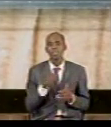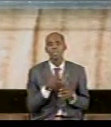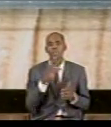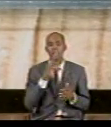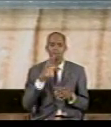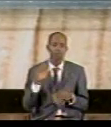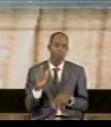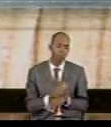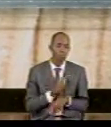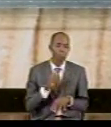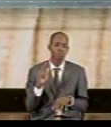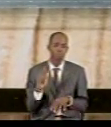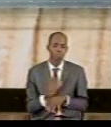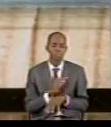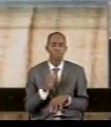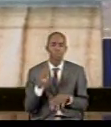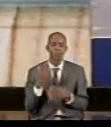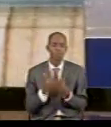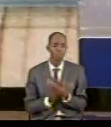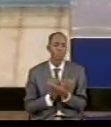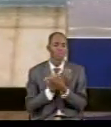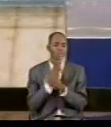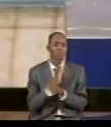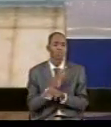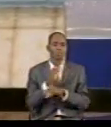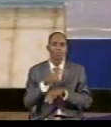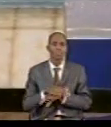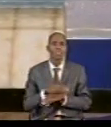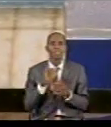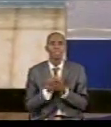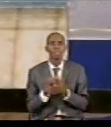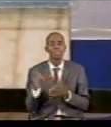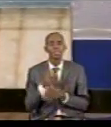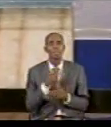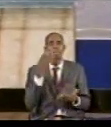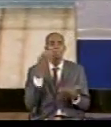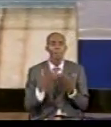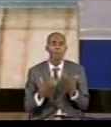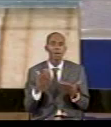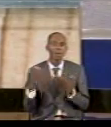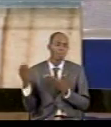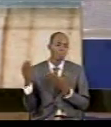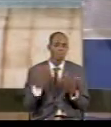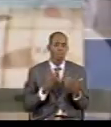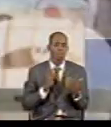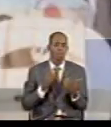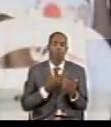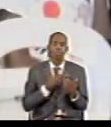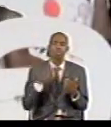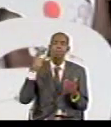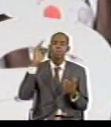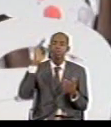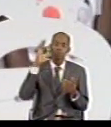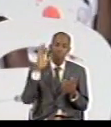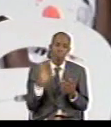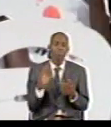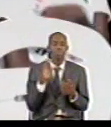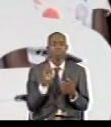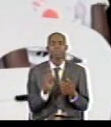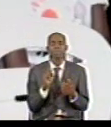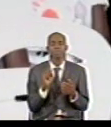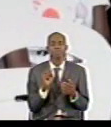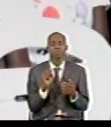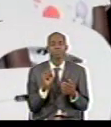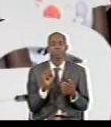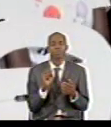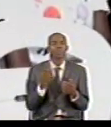and night that they might bring us, preachers and believers,